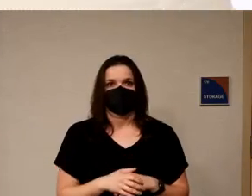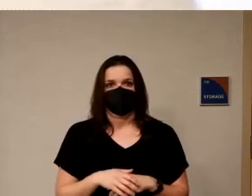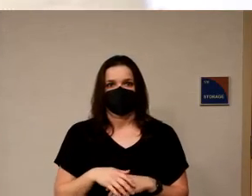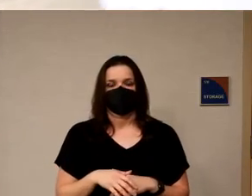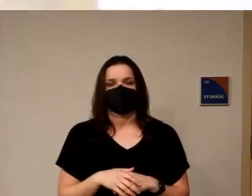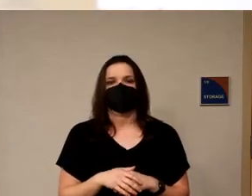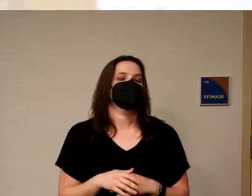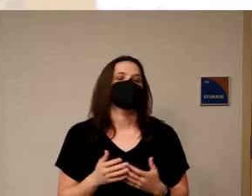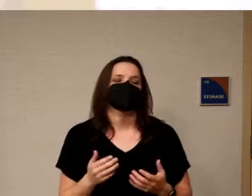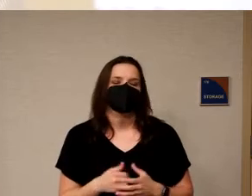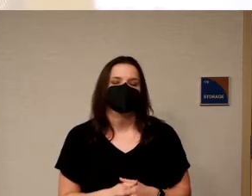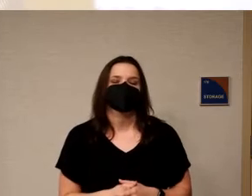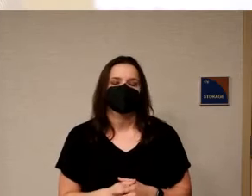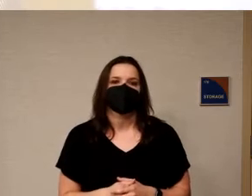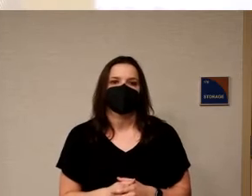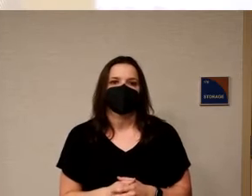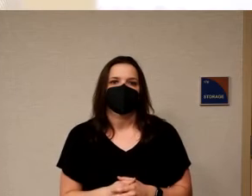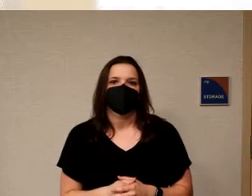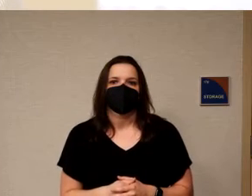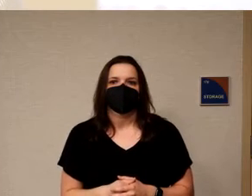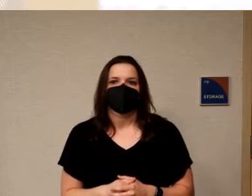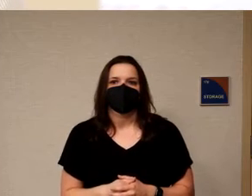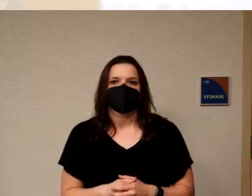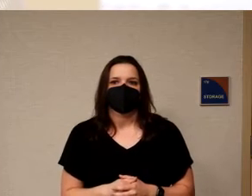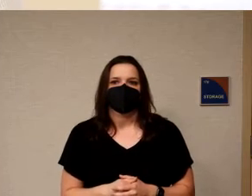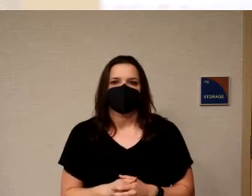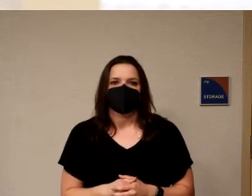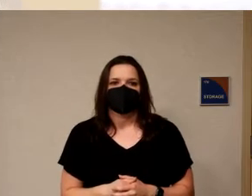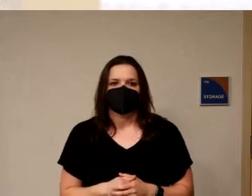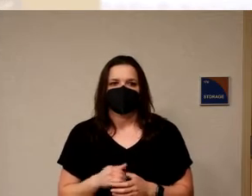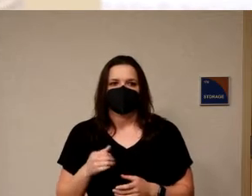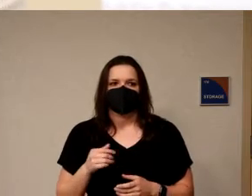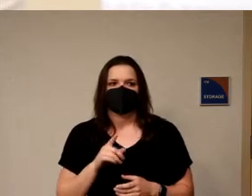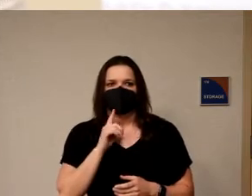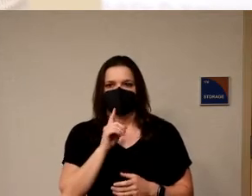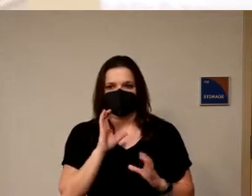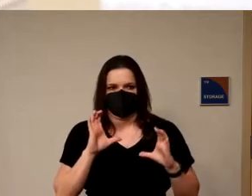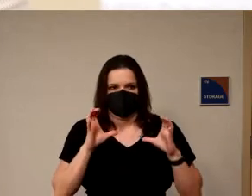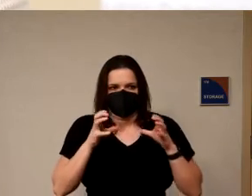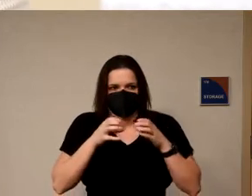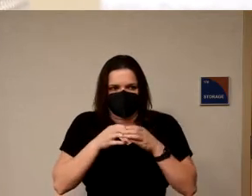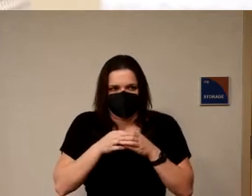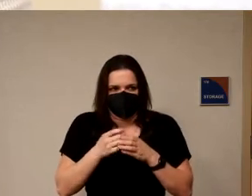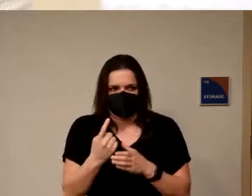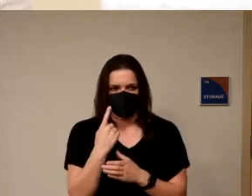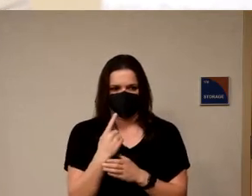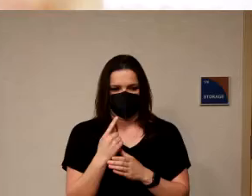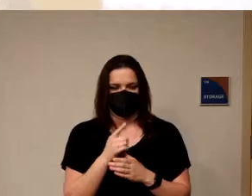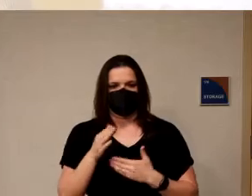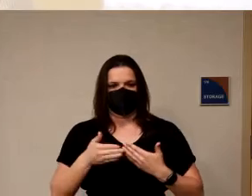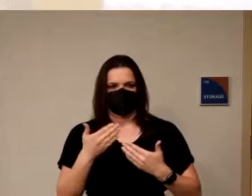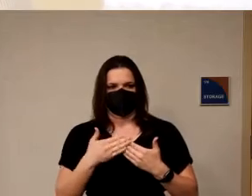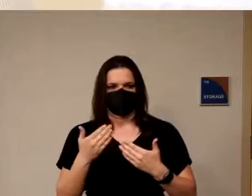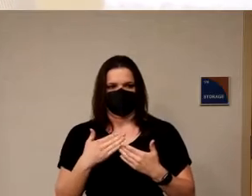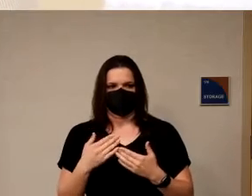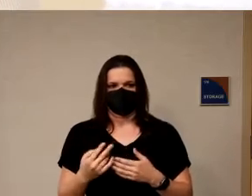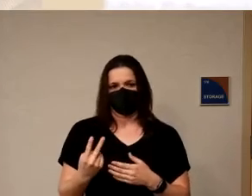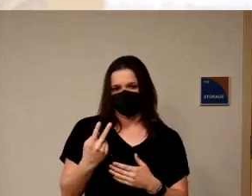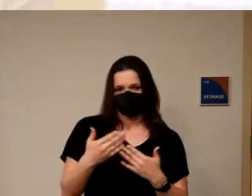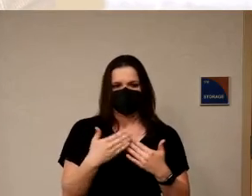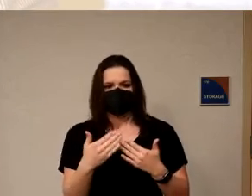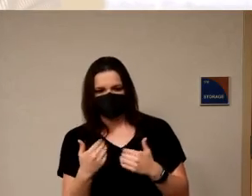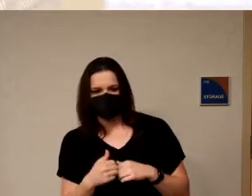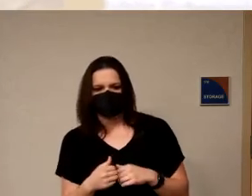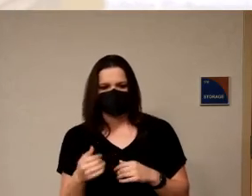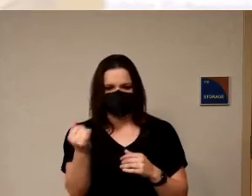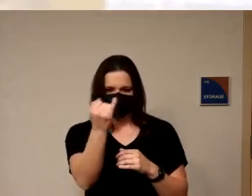And so they're really well concentrated to draw 1 really easily, 2 pretty